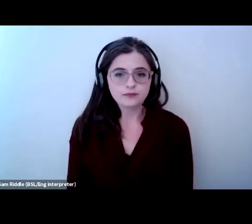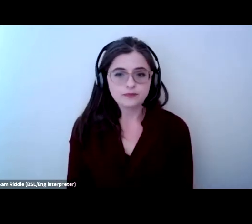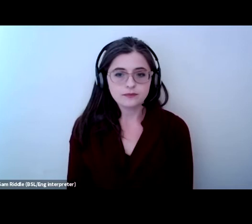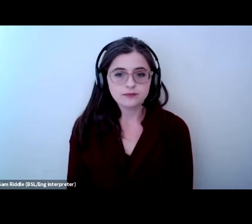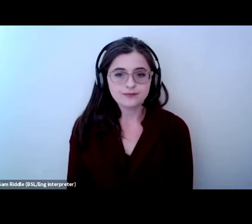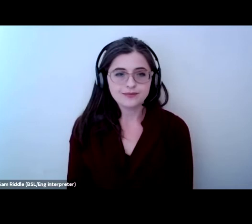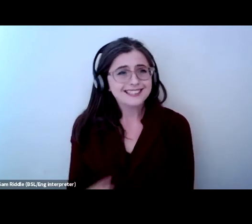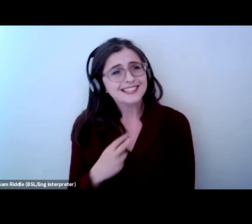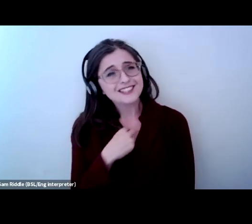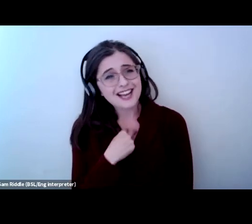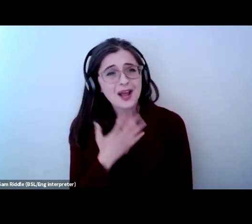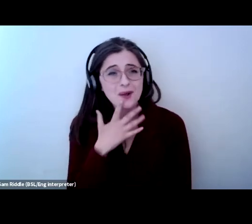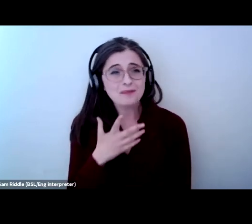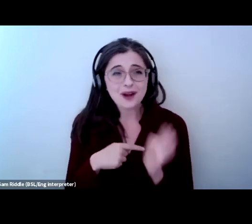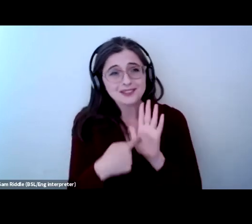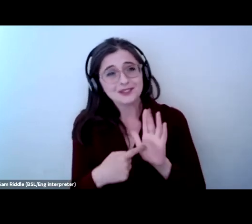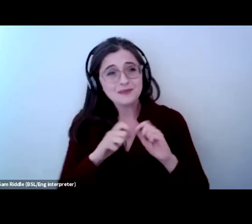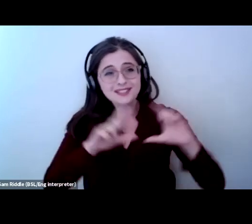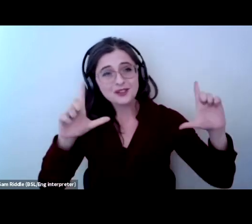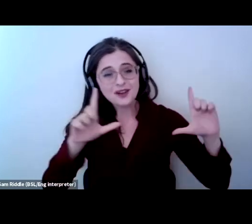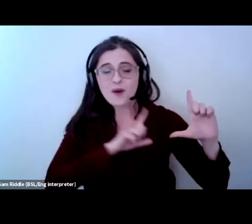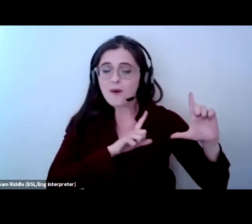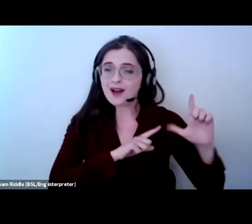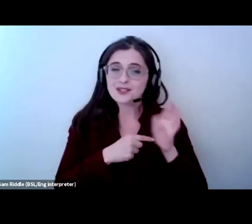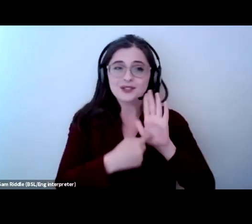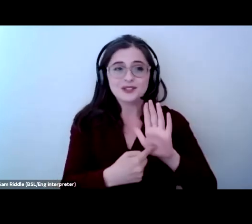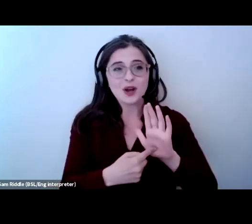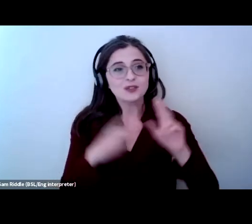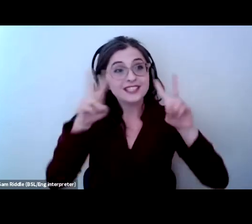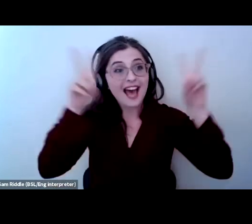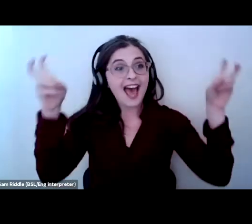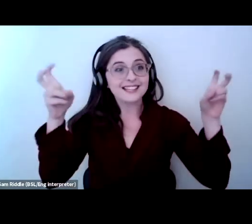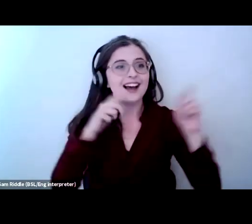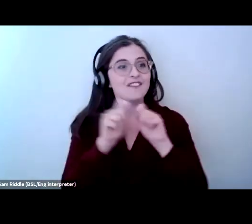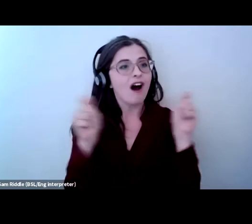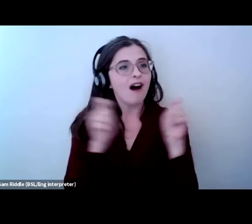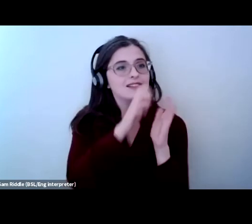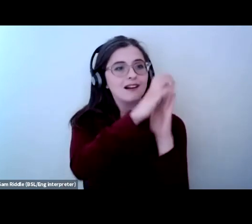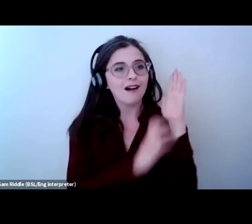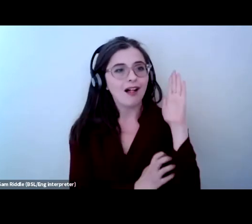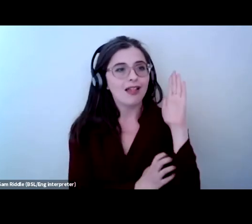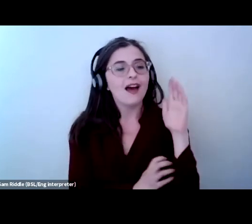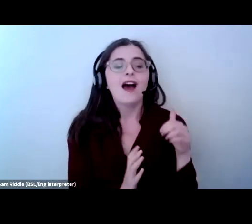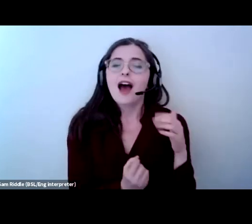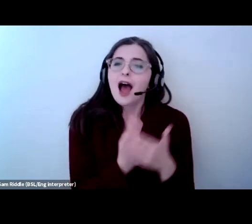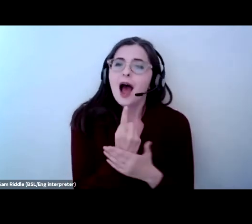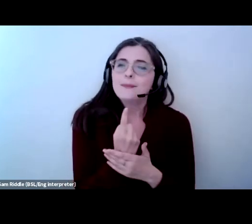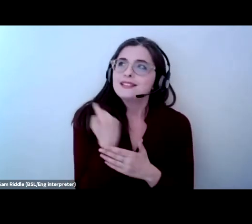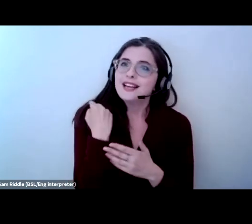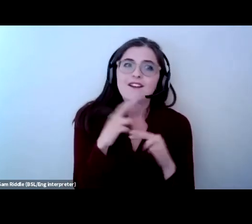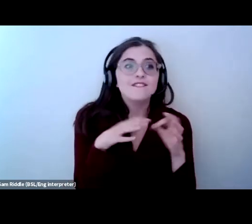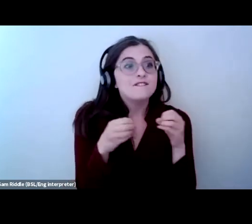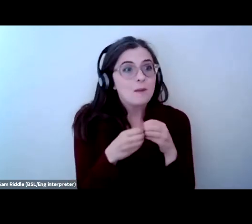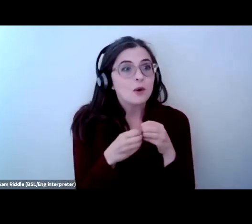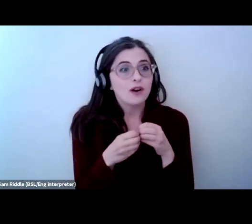It's a shame you can't see my screen, because I was going to share just the headline of an article. This happened in February. It's